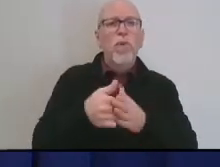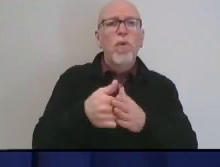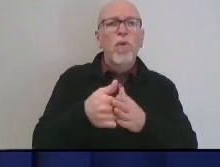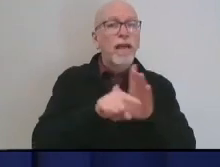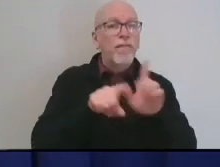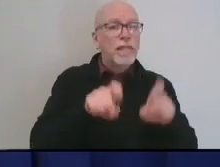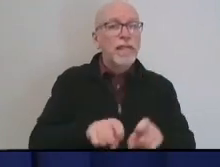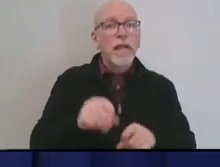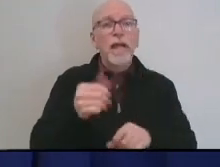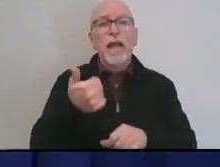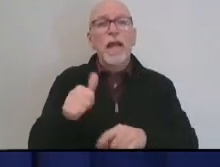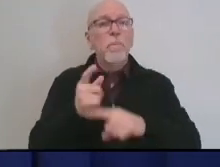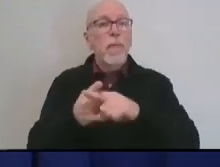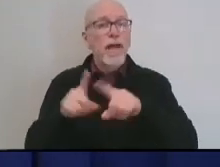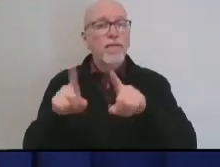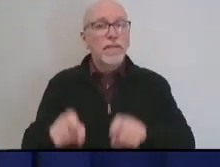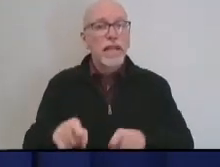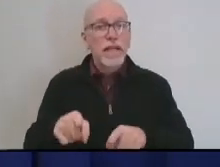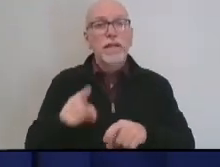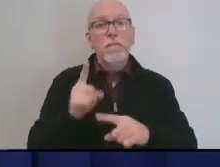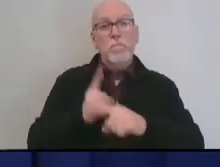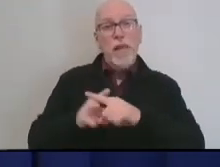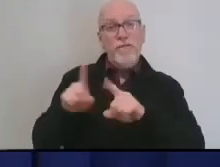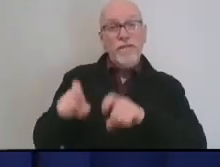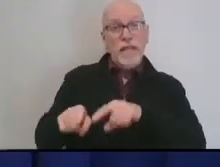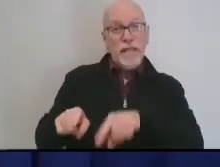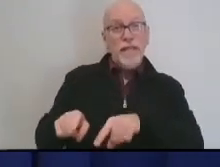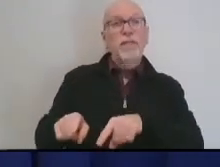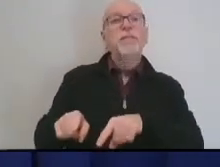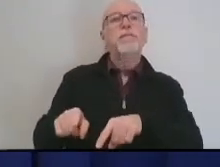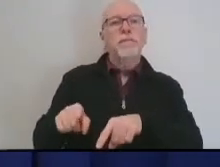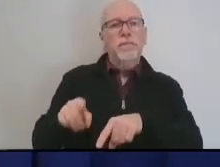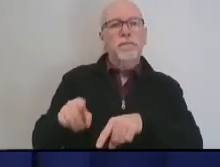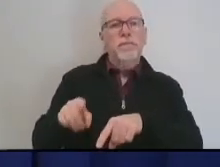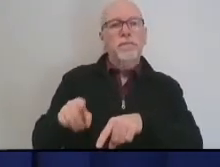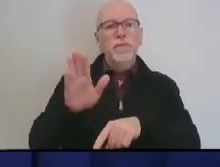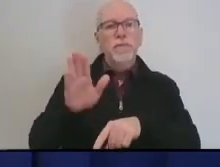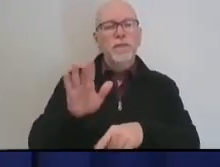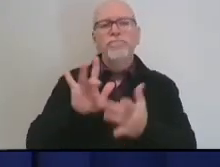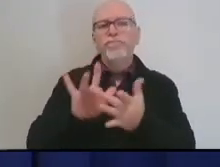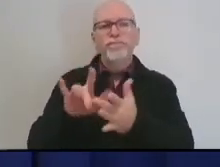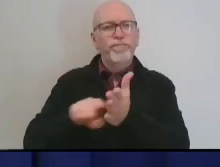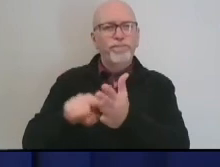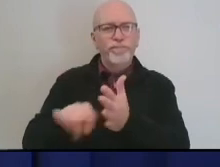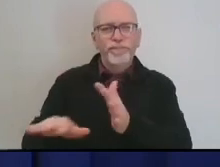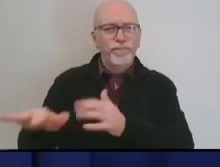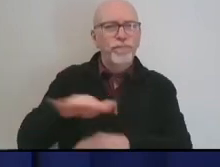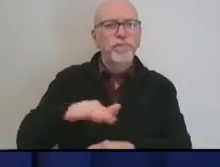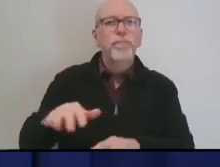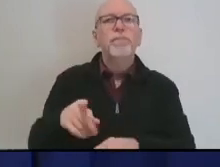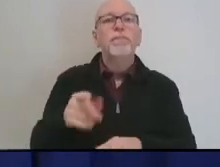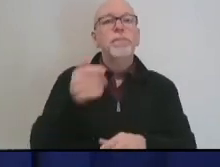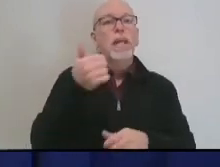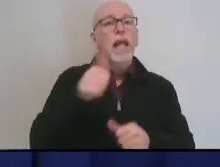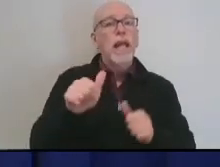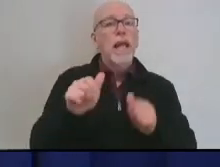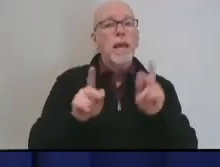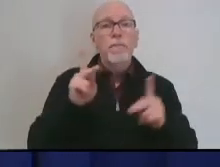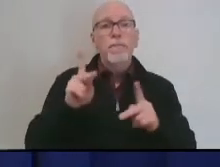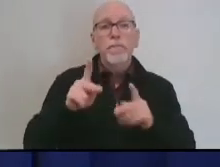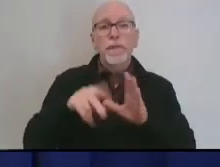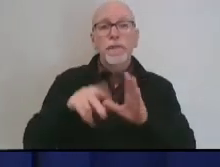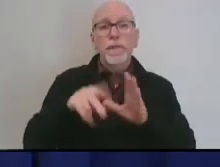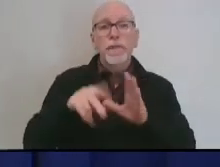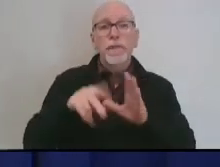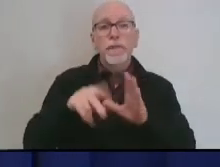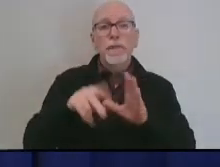positive tests. Those positive tests will be thoroughly contact traced, and any individual outside of those teams, of course,